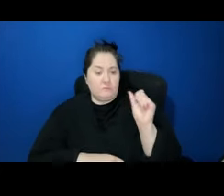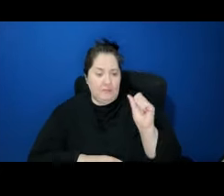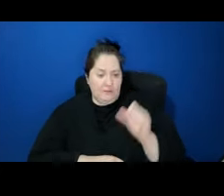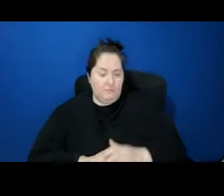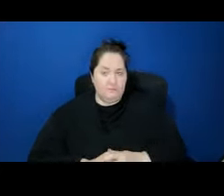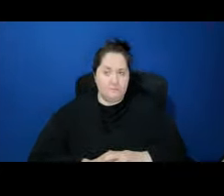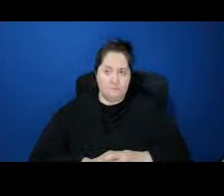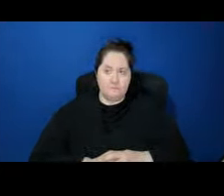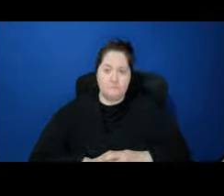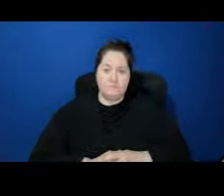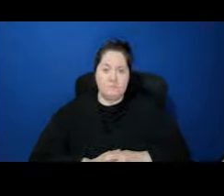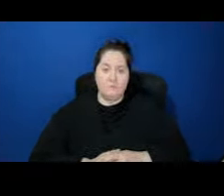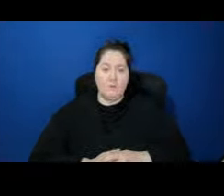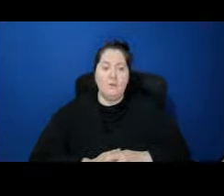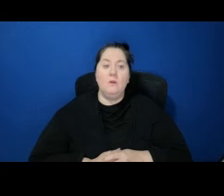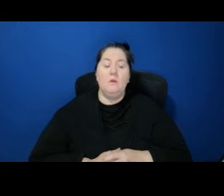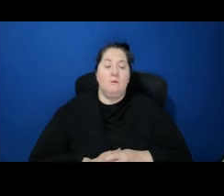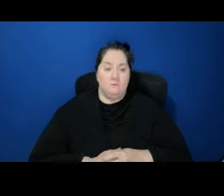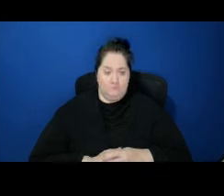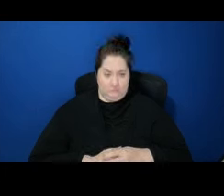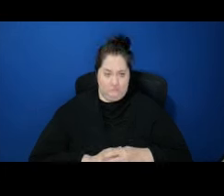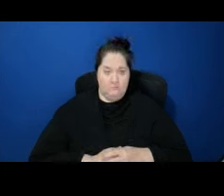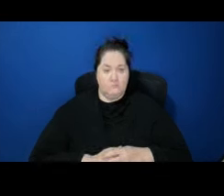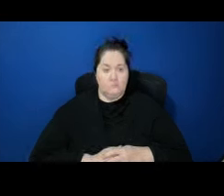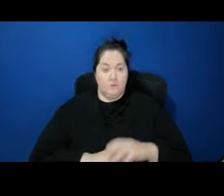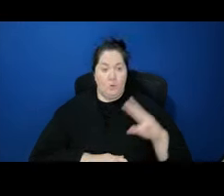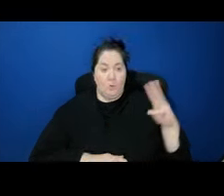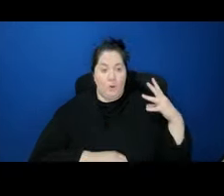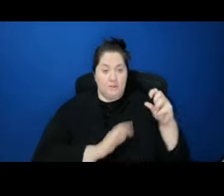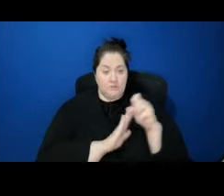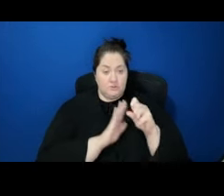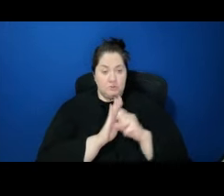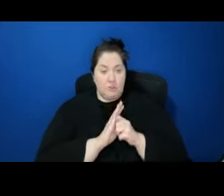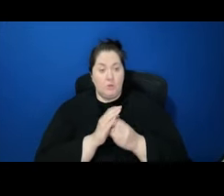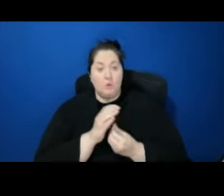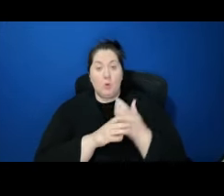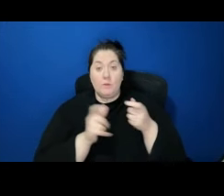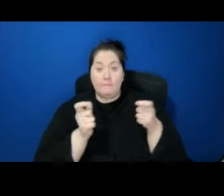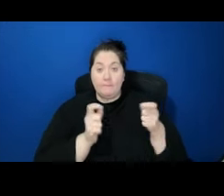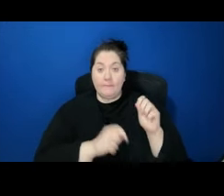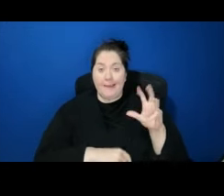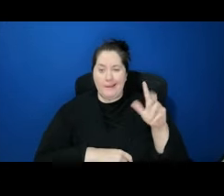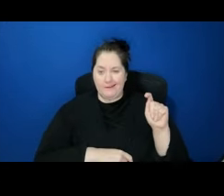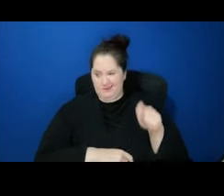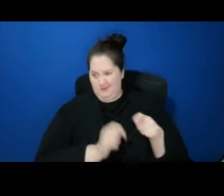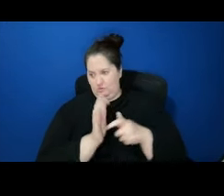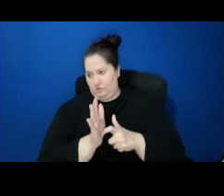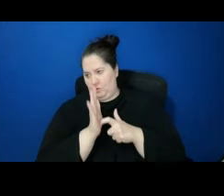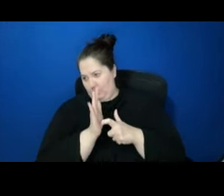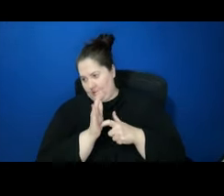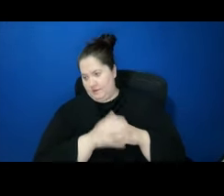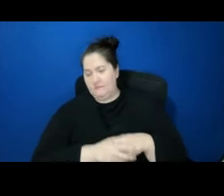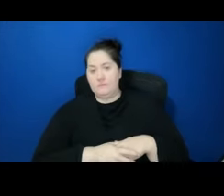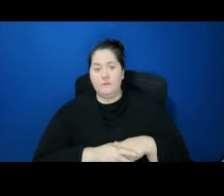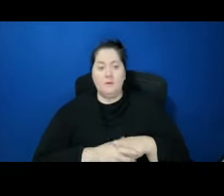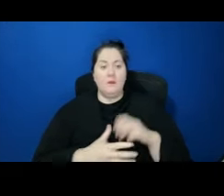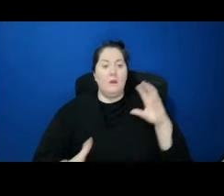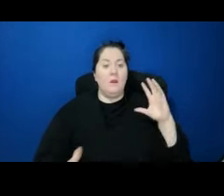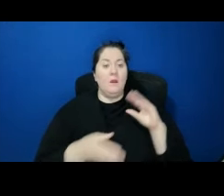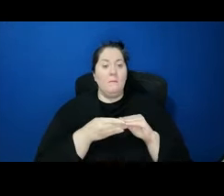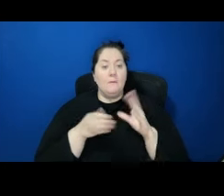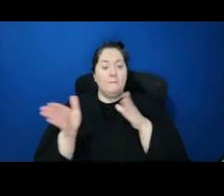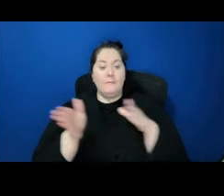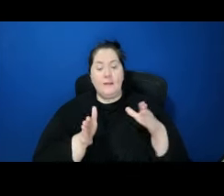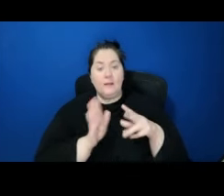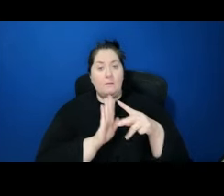This is a requirement of the Washington State Growth Management Act. And the comprehensive plan is a